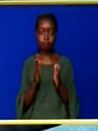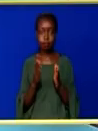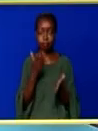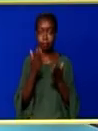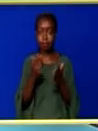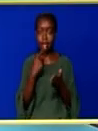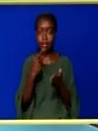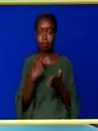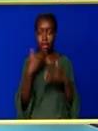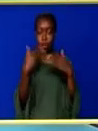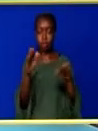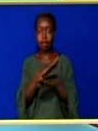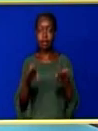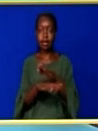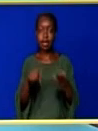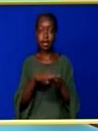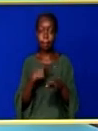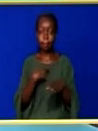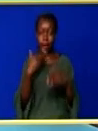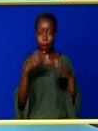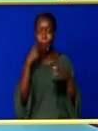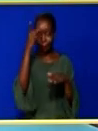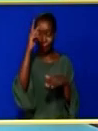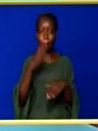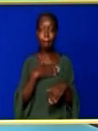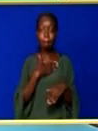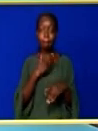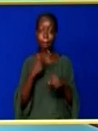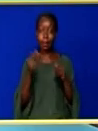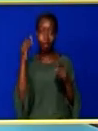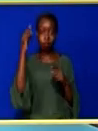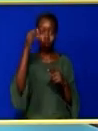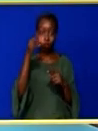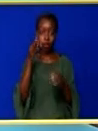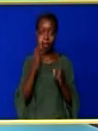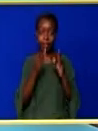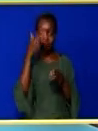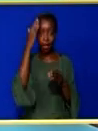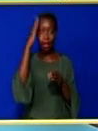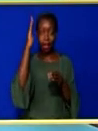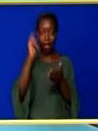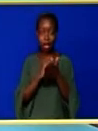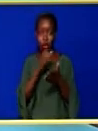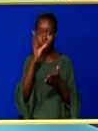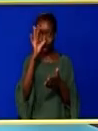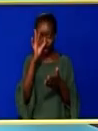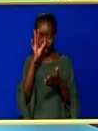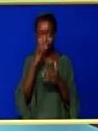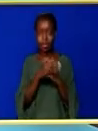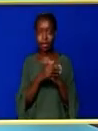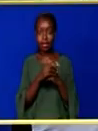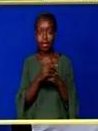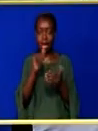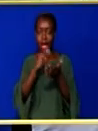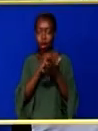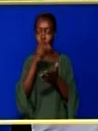lost everything by the time I lost all my parents. But in future, if they discover that you cheated them, that you are a